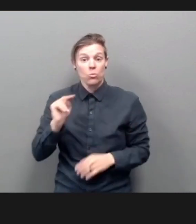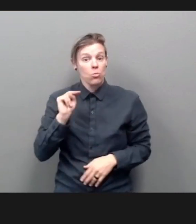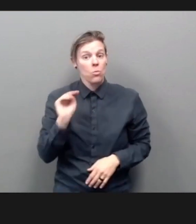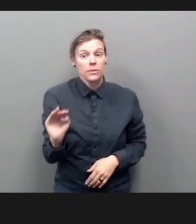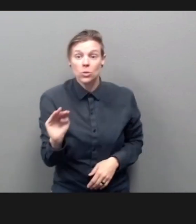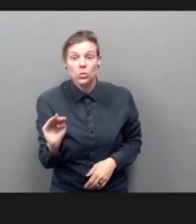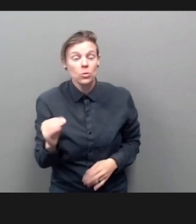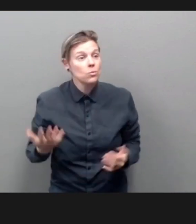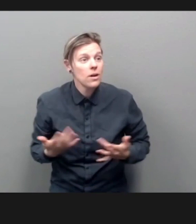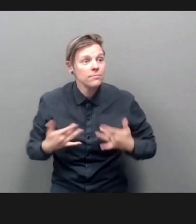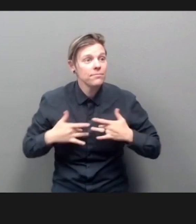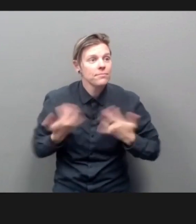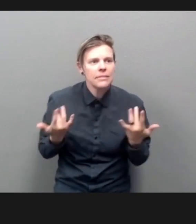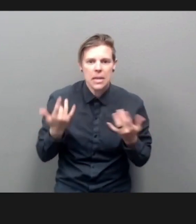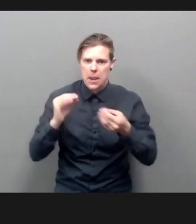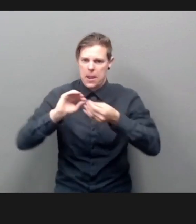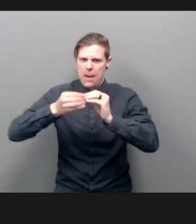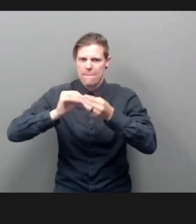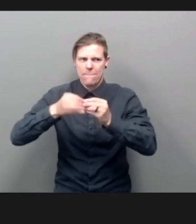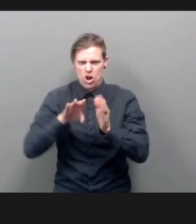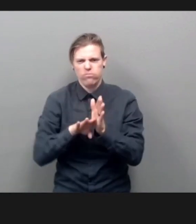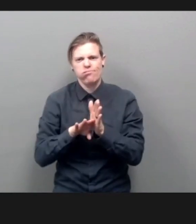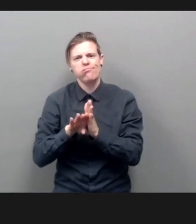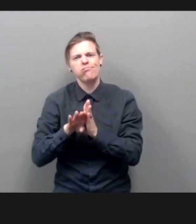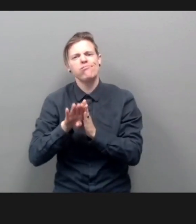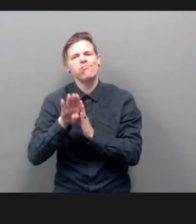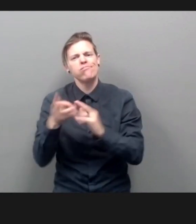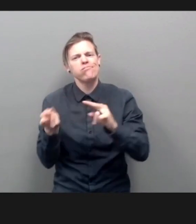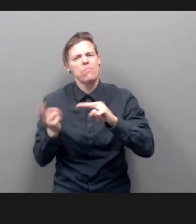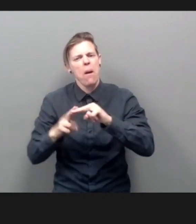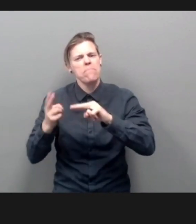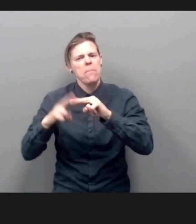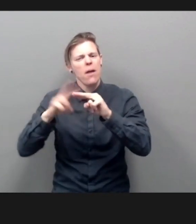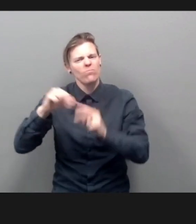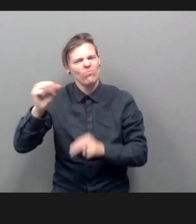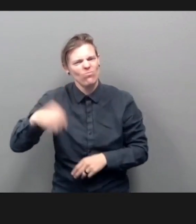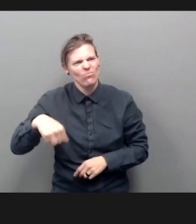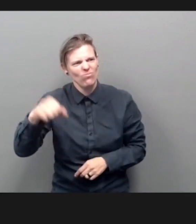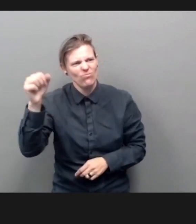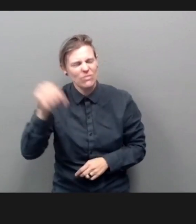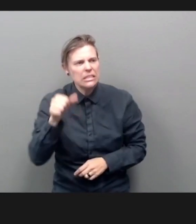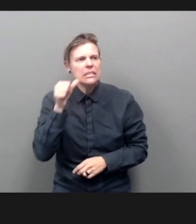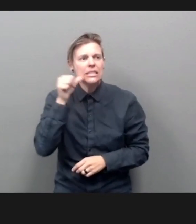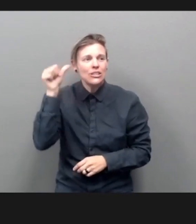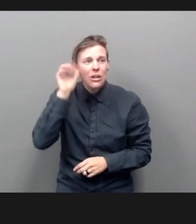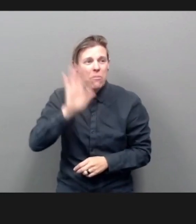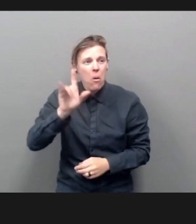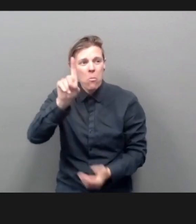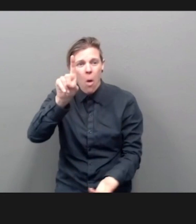And in our own state, you know, we had about 1,000 cases yesterday, and you're going to hear that we have